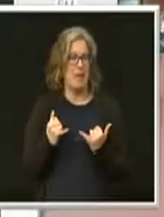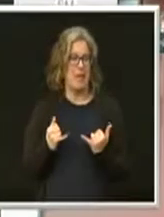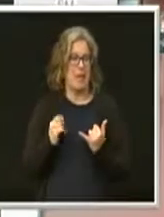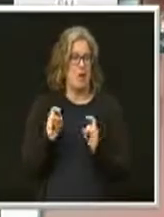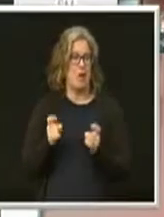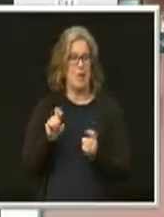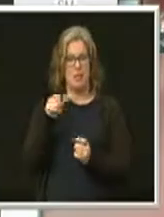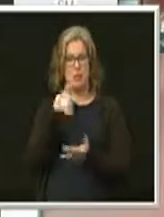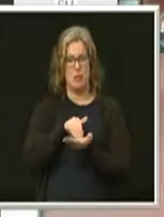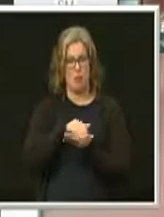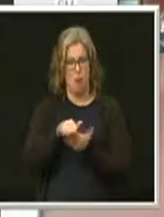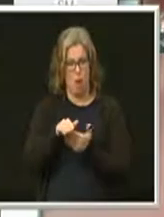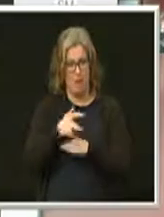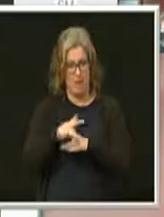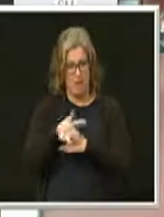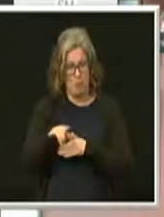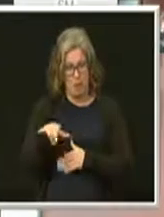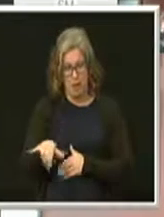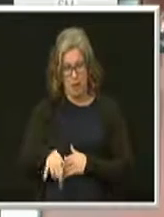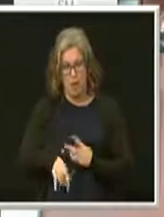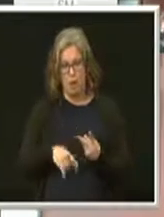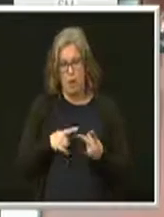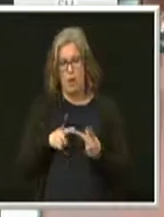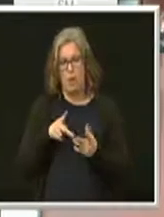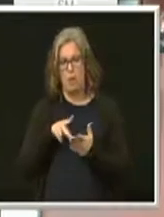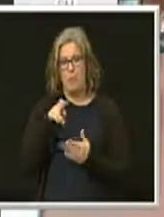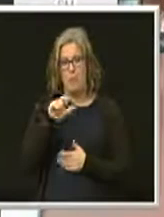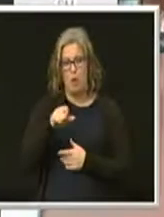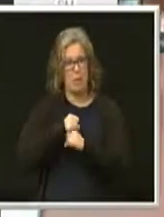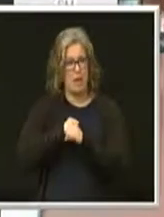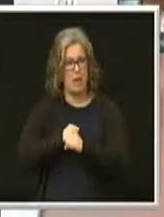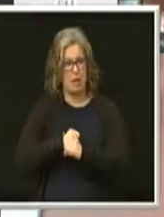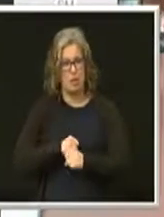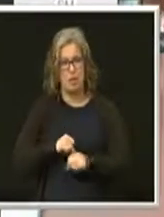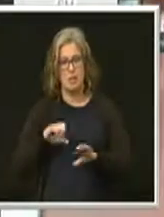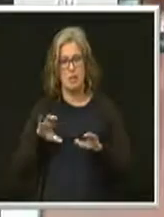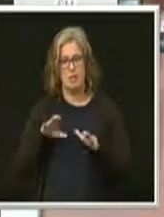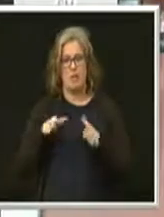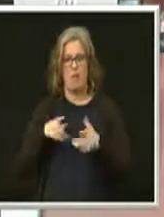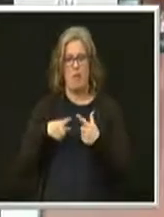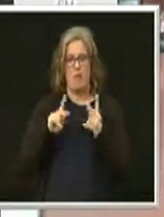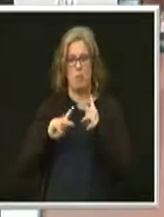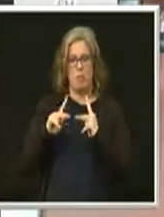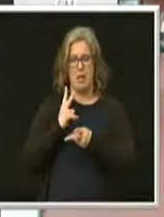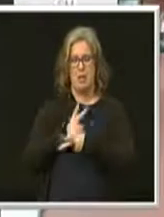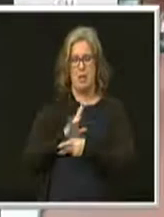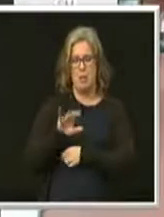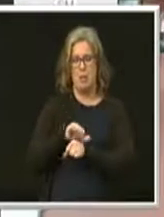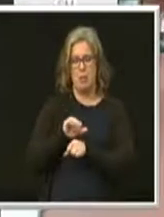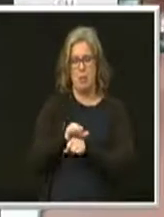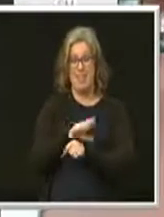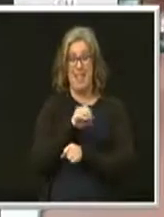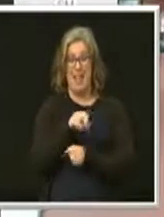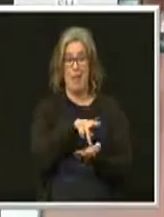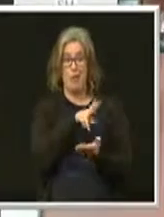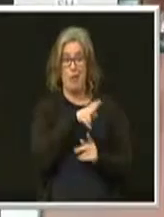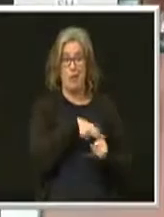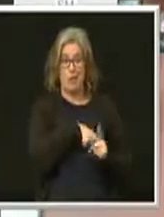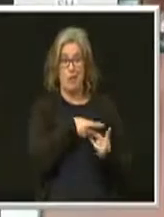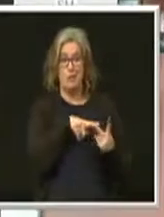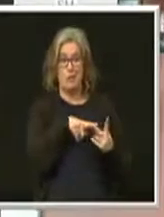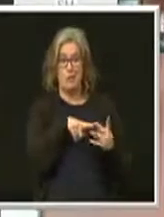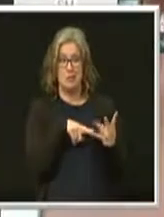of $10,000 available in there. The Payroll Protection Act is a way for people to keep their employees and pay their rent, and